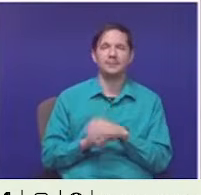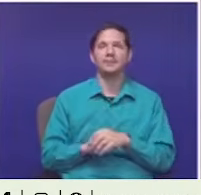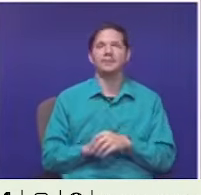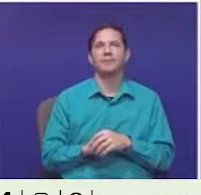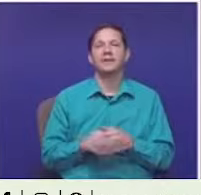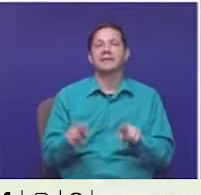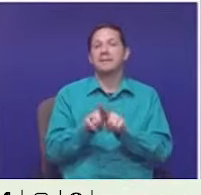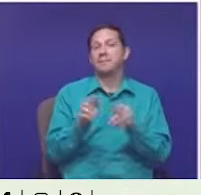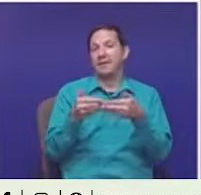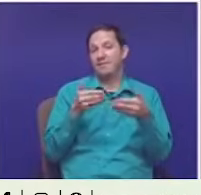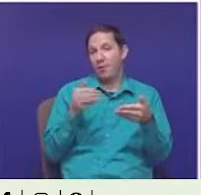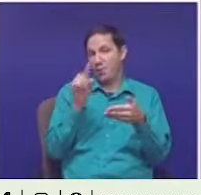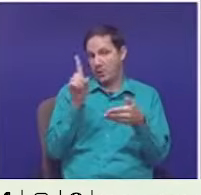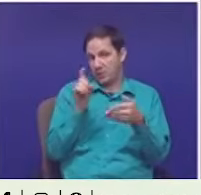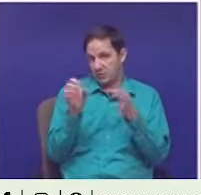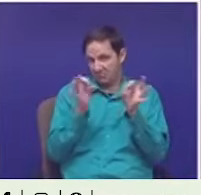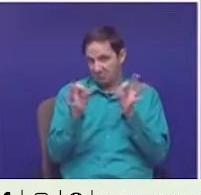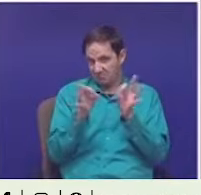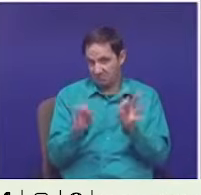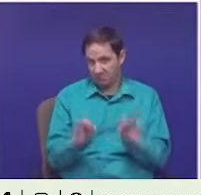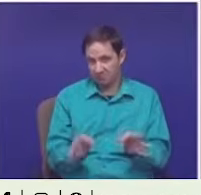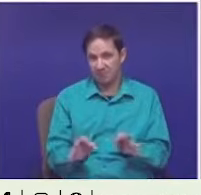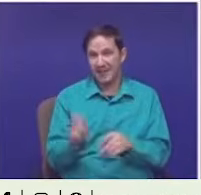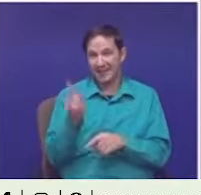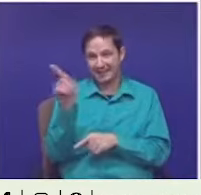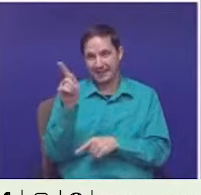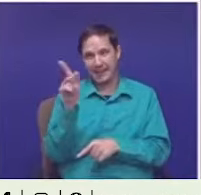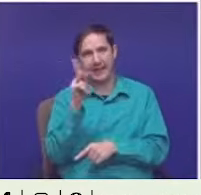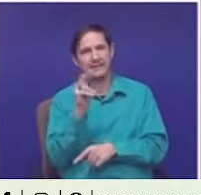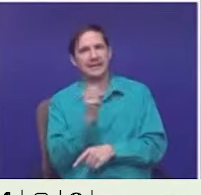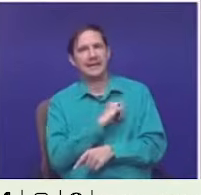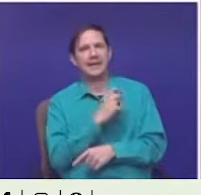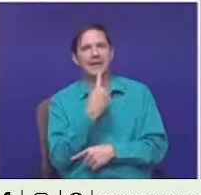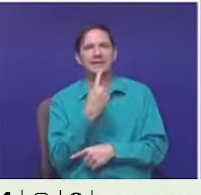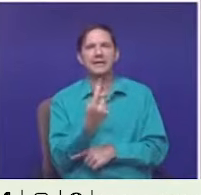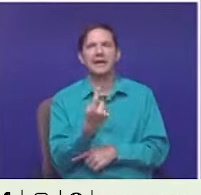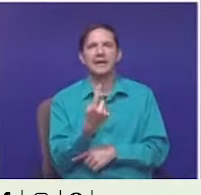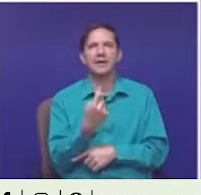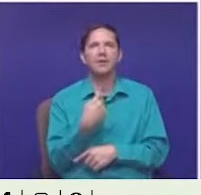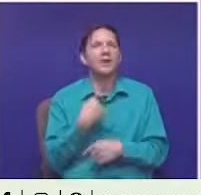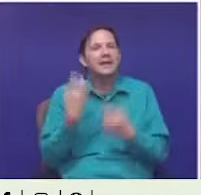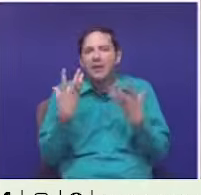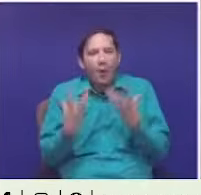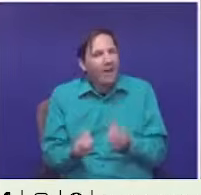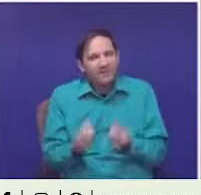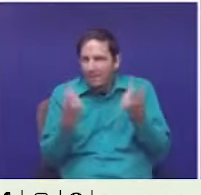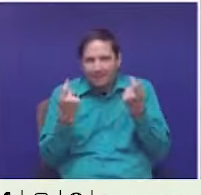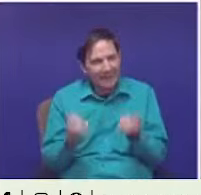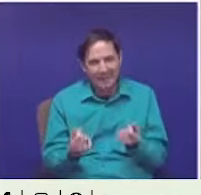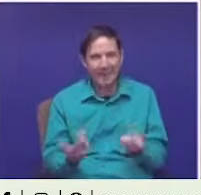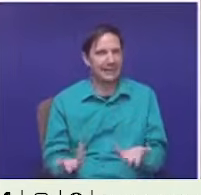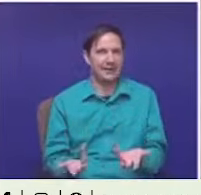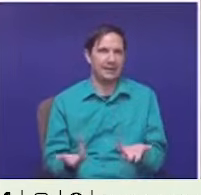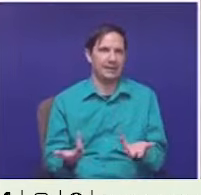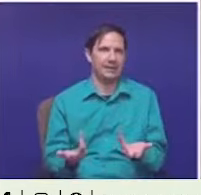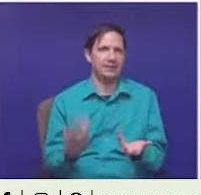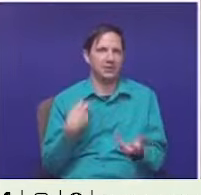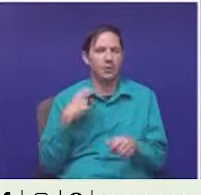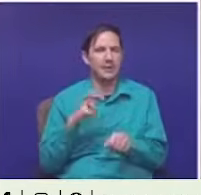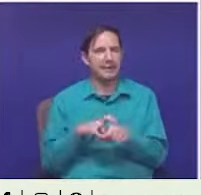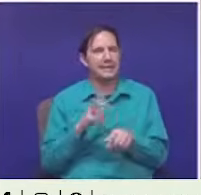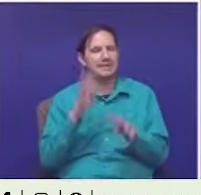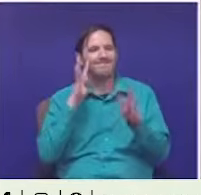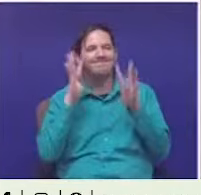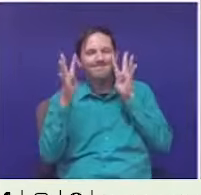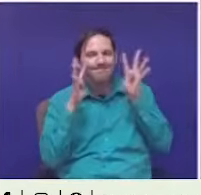question, that the issue around KZN is because they'll immediately say, we don't have the money. And so we have to find